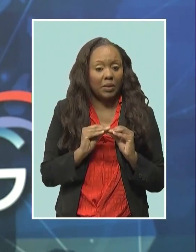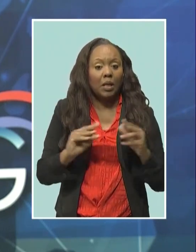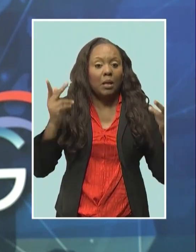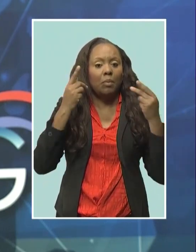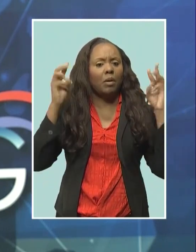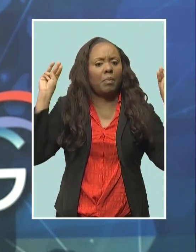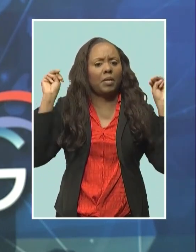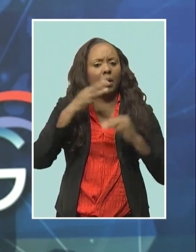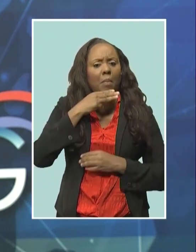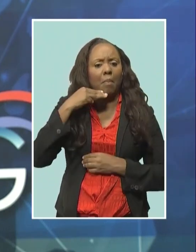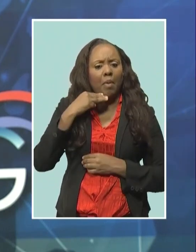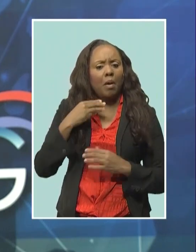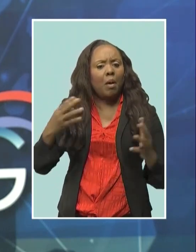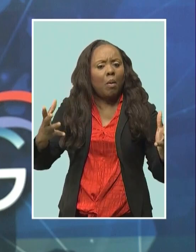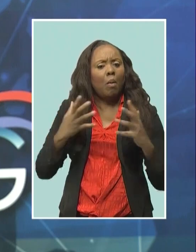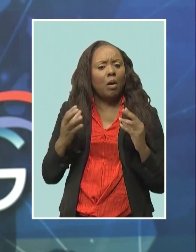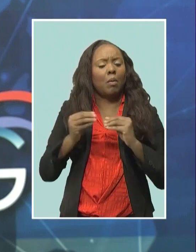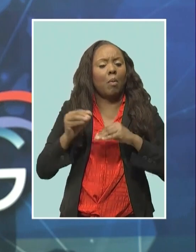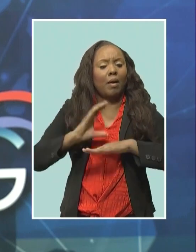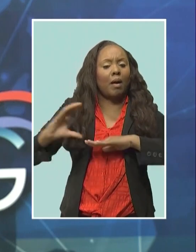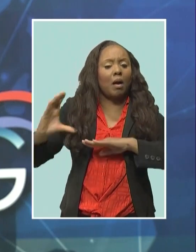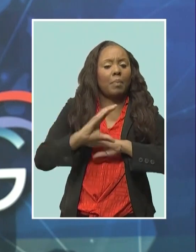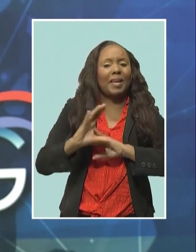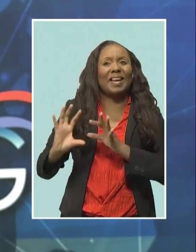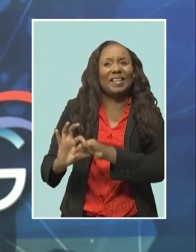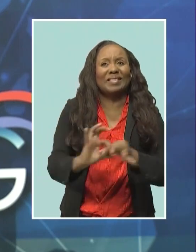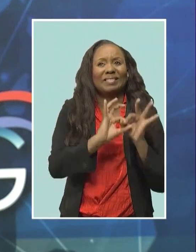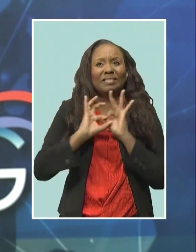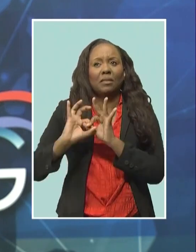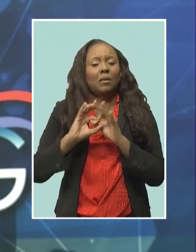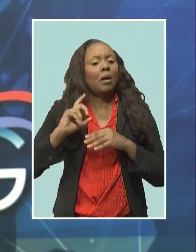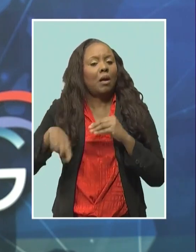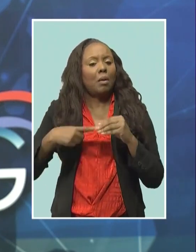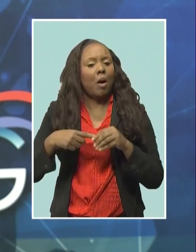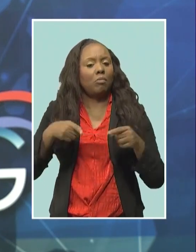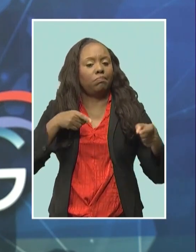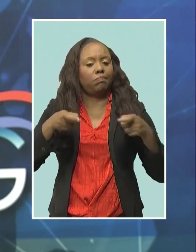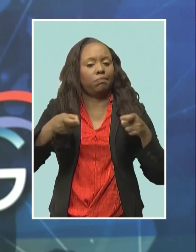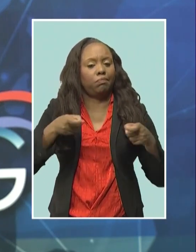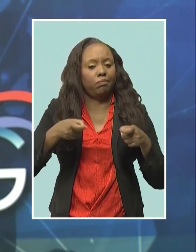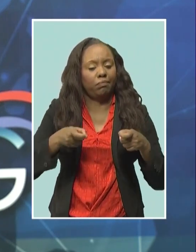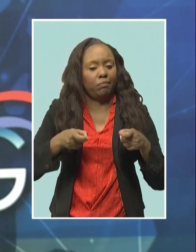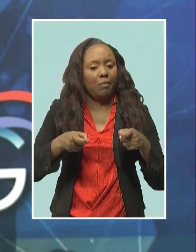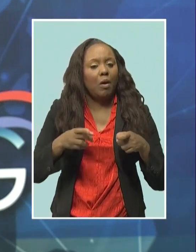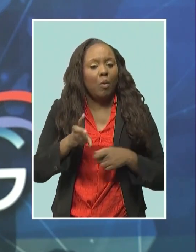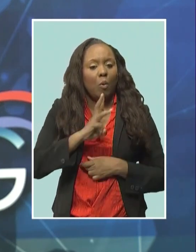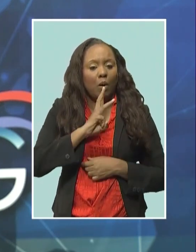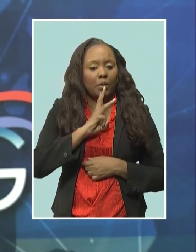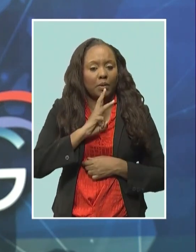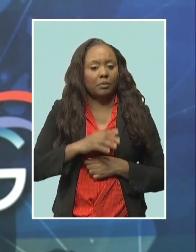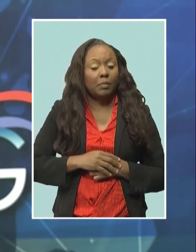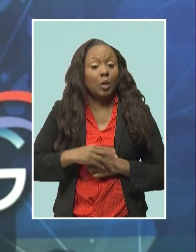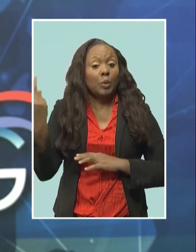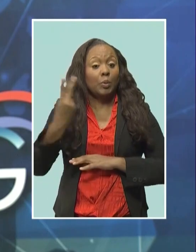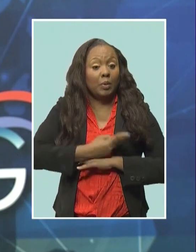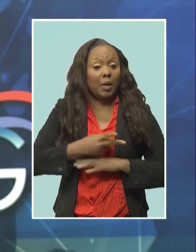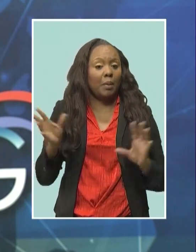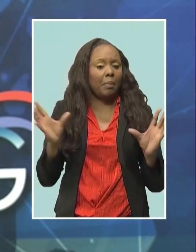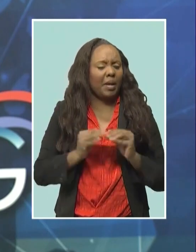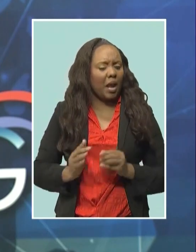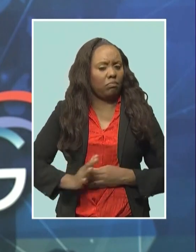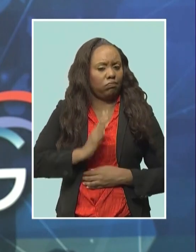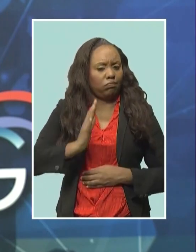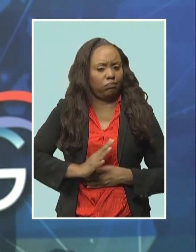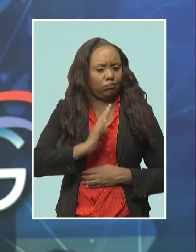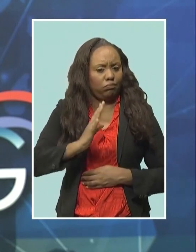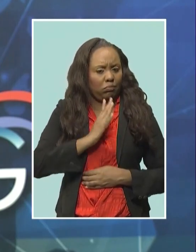Mottley has called for greater regional cooperation on water management. That two-day high-level meeting is organized by the United